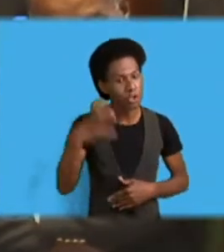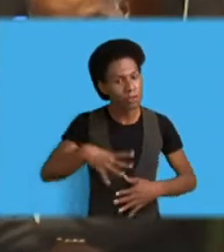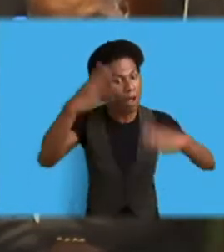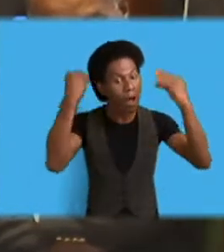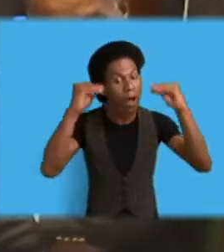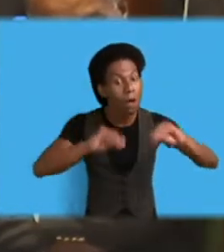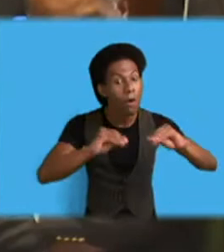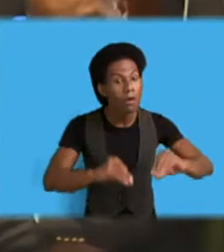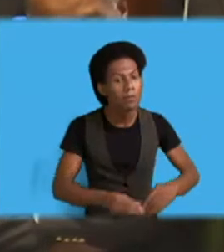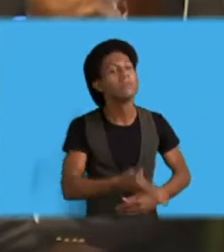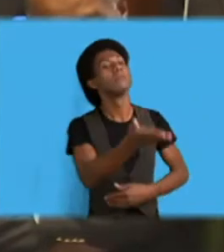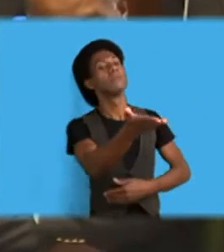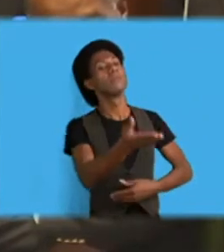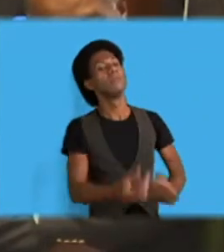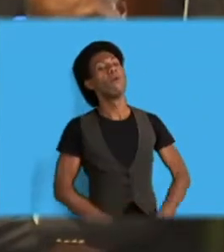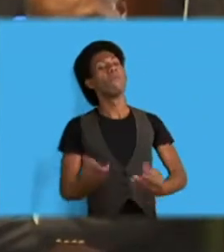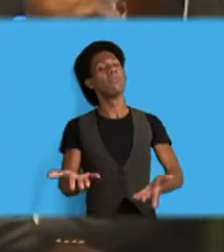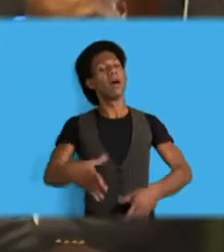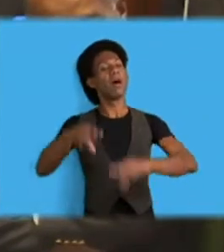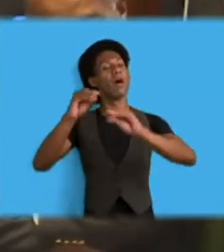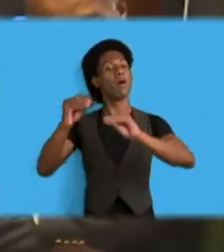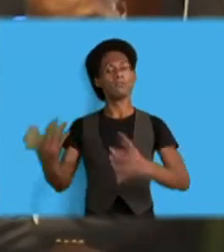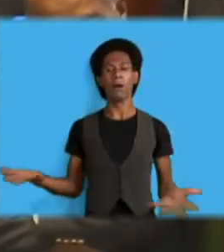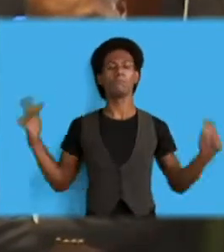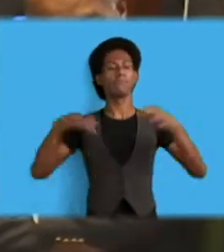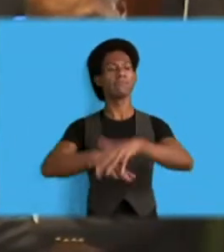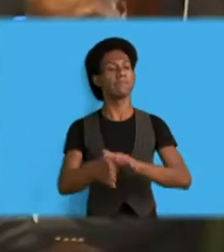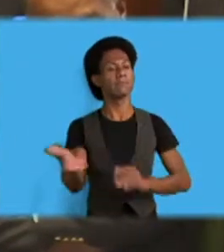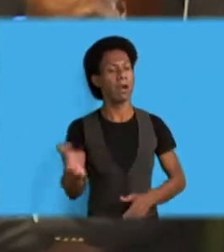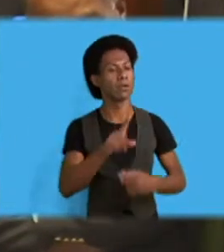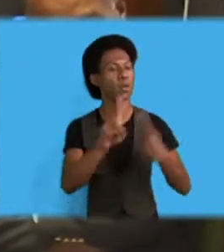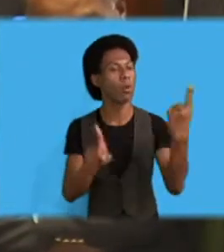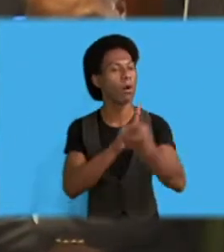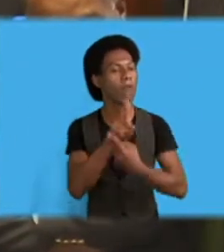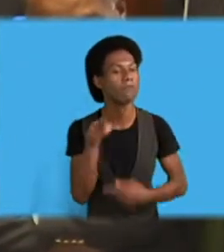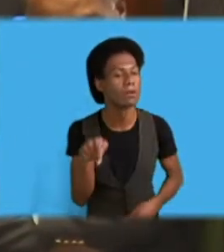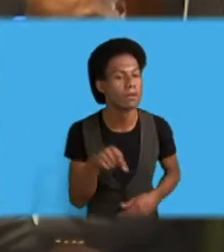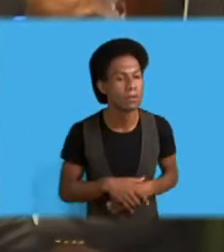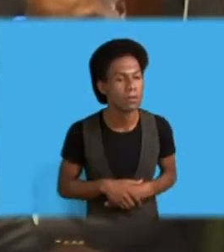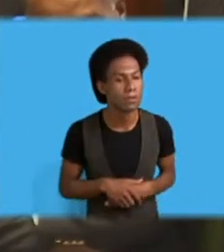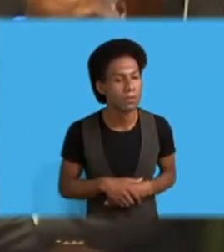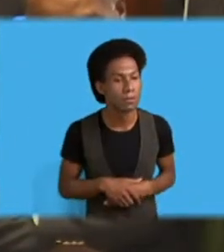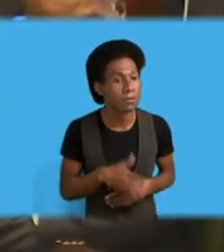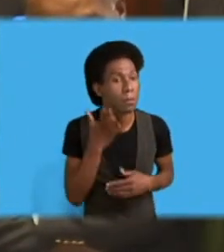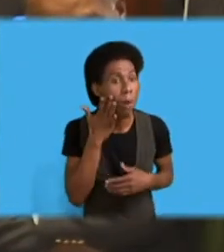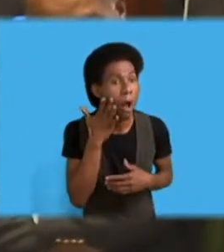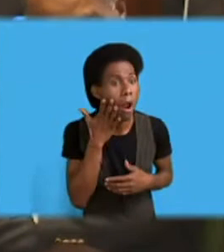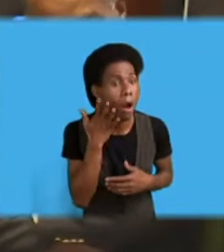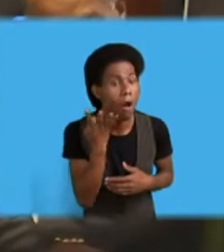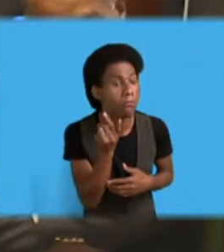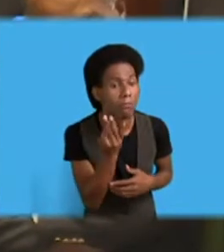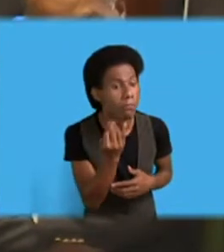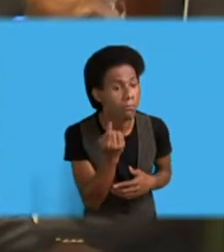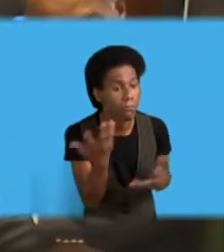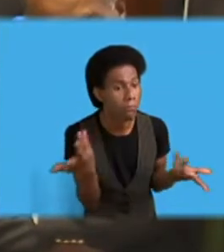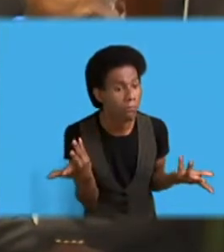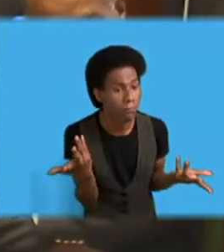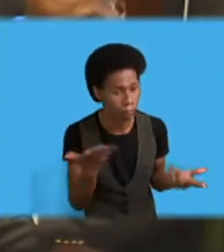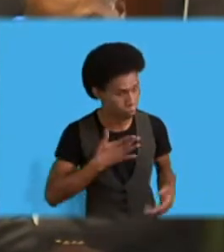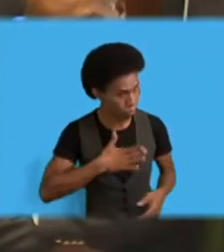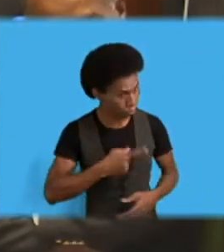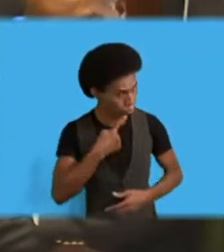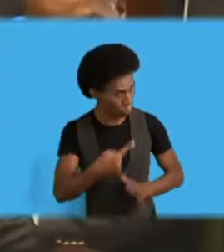an education summit. I asked when, and I go on to say that the Sodalpa government will organize and conduct